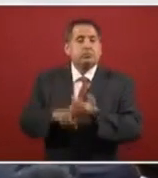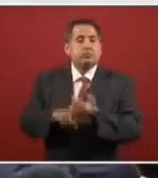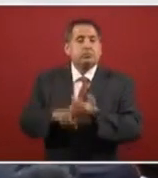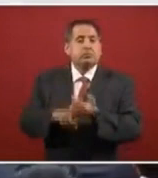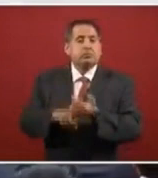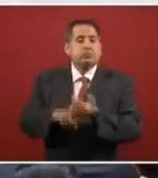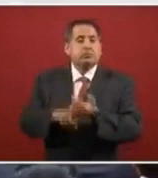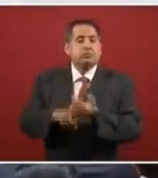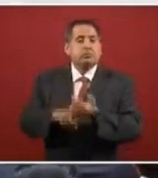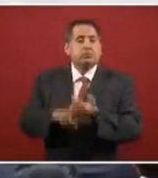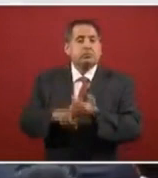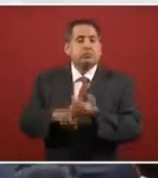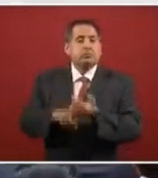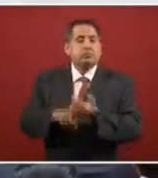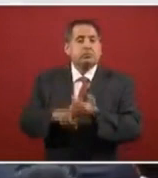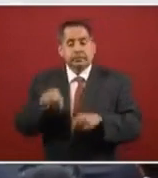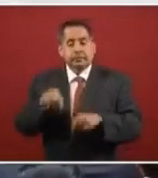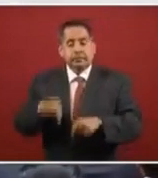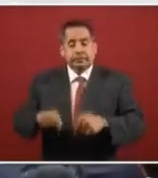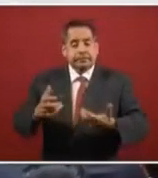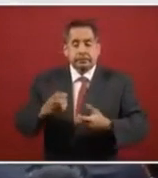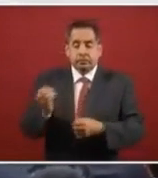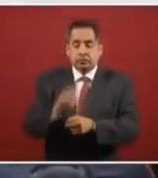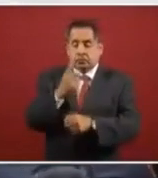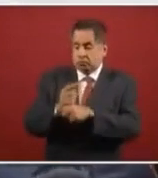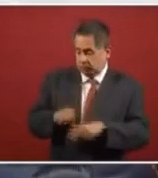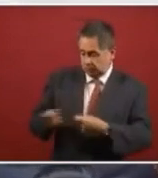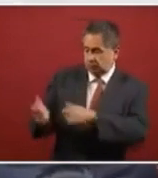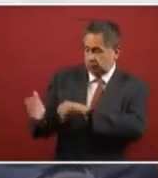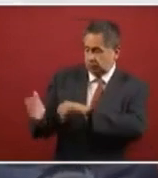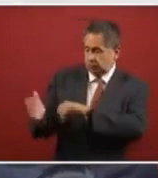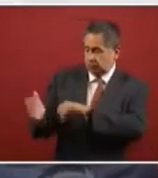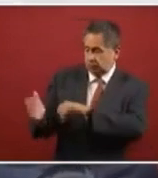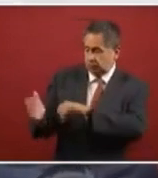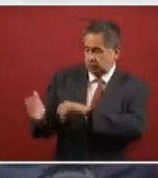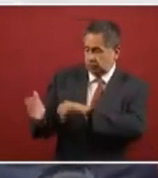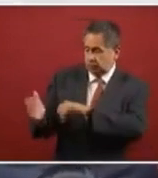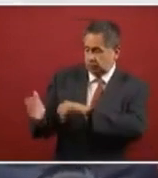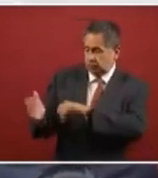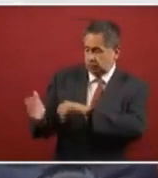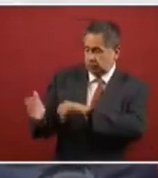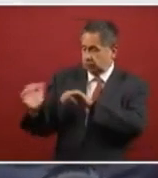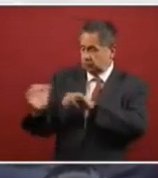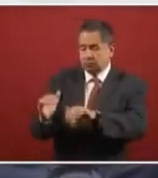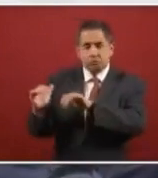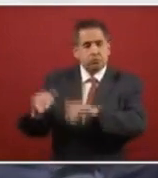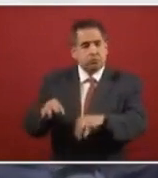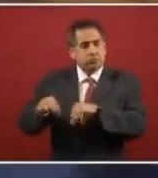opportunities for work and well-being